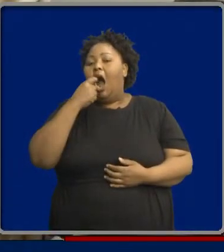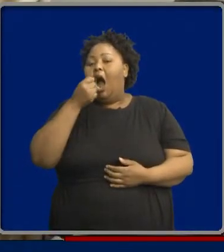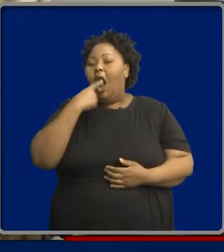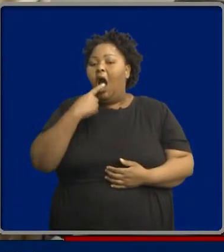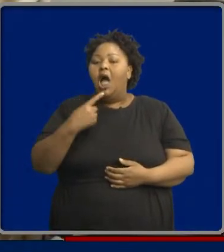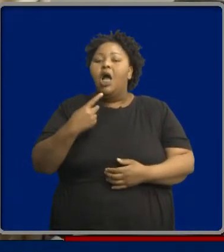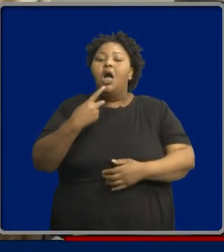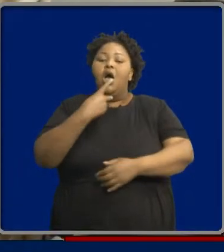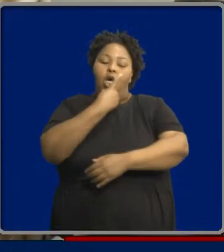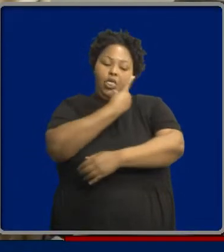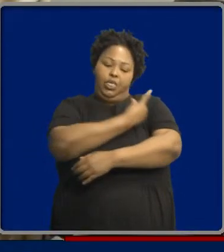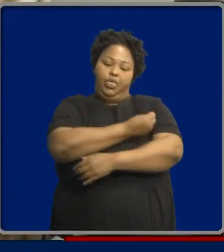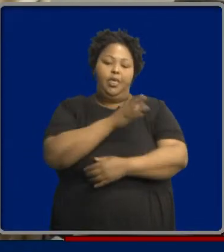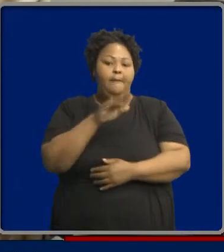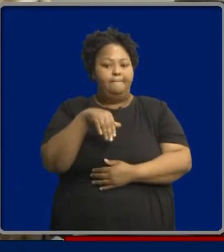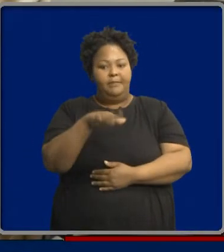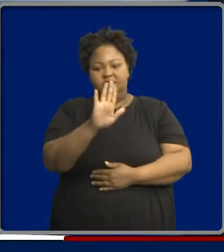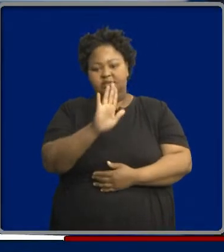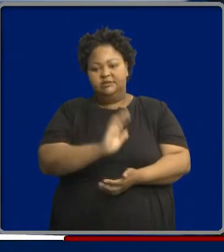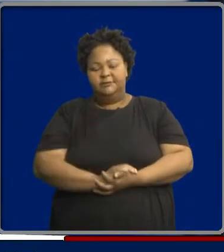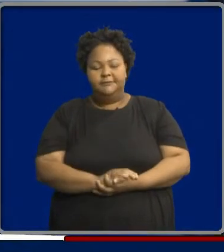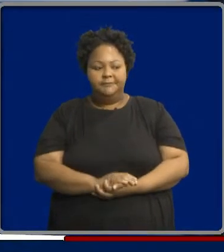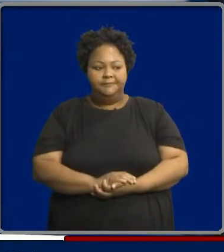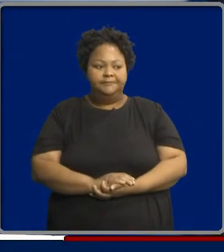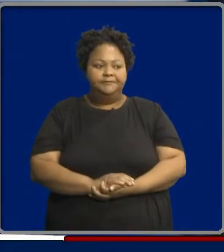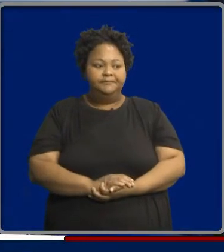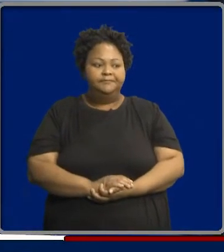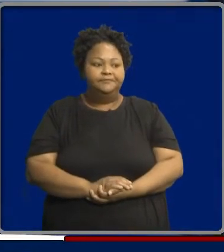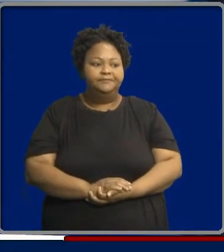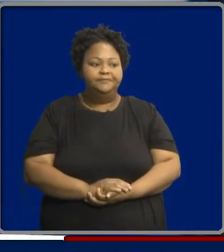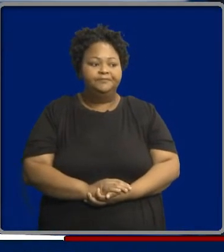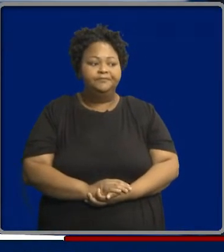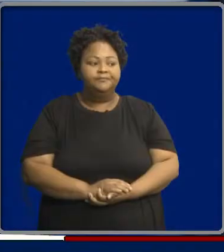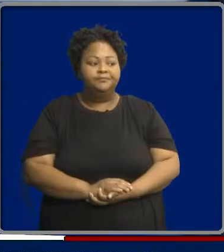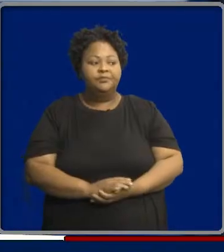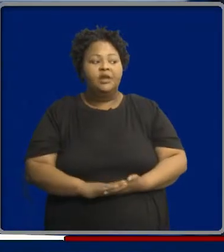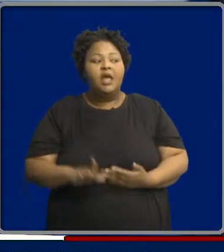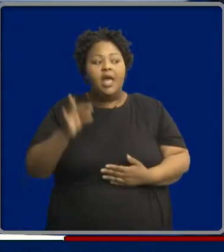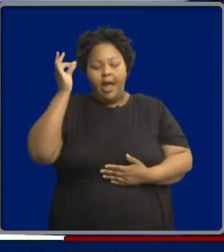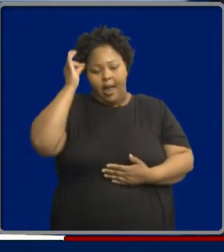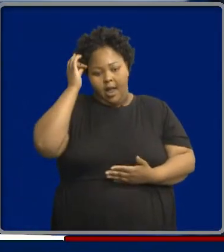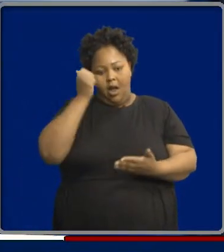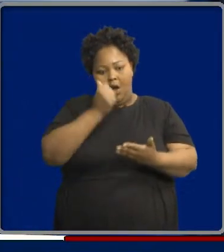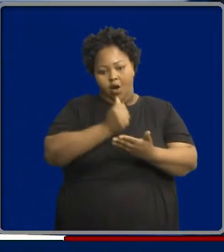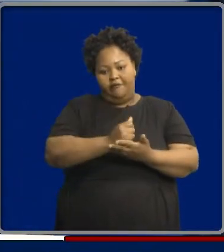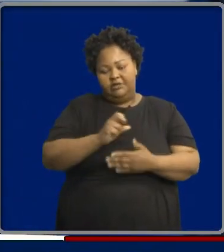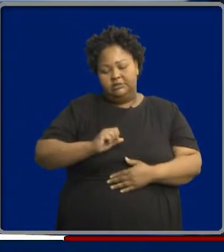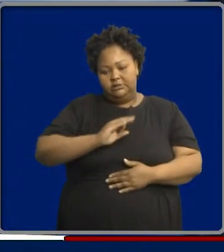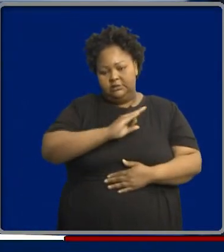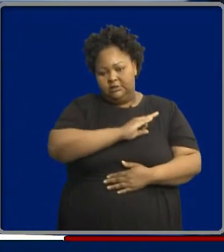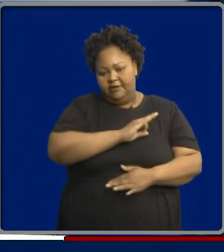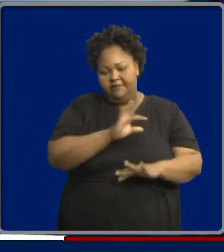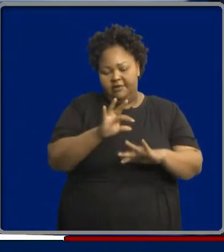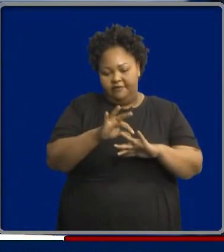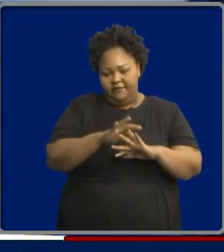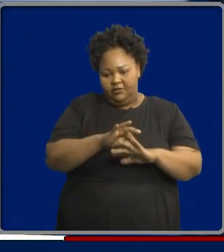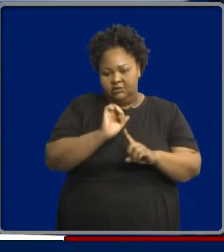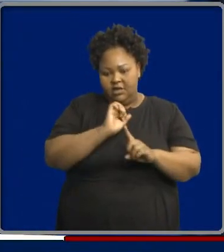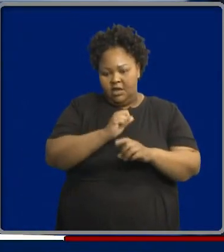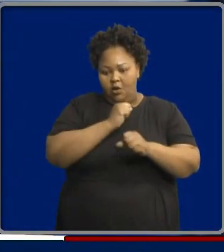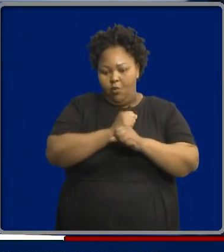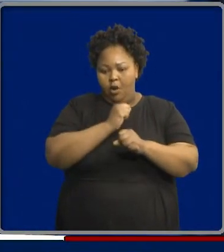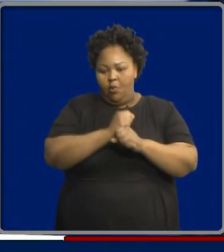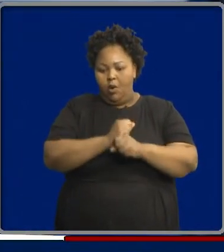Reporting Samgasiwe Koza Mbabane. A King's Office worker and her spouse working at the Ministry of